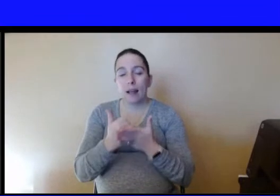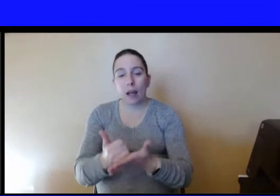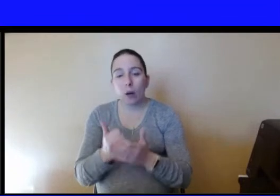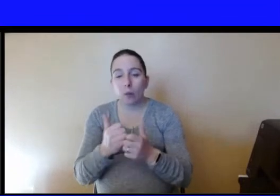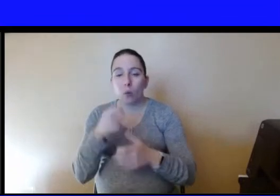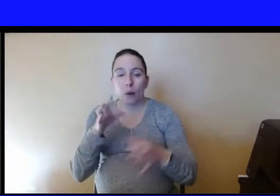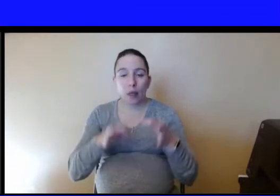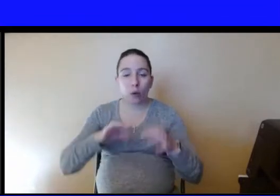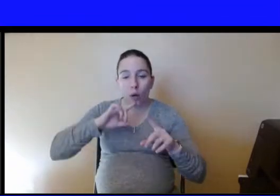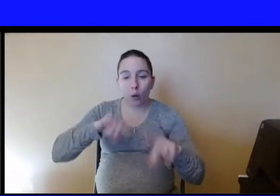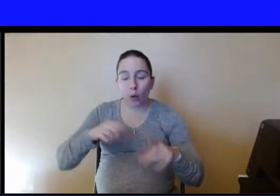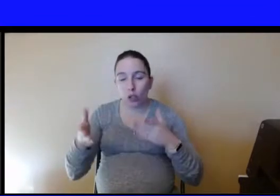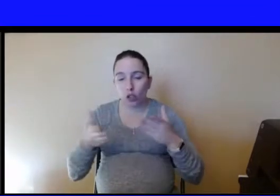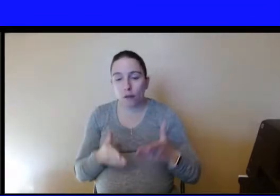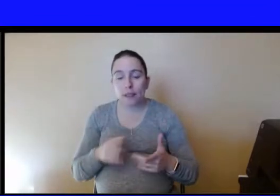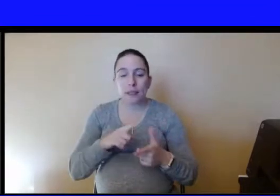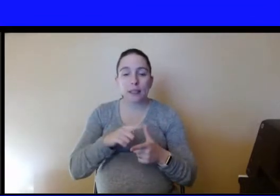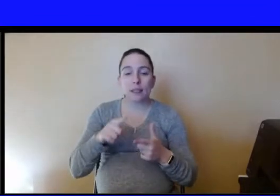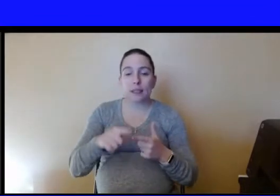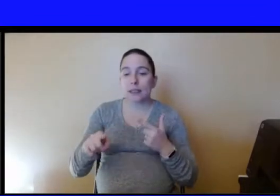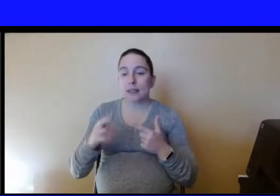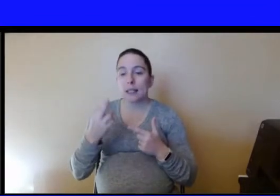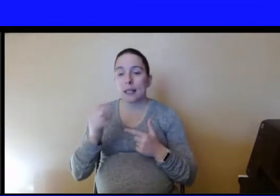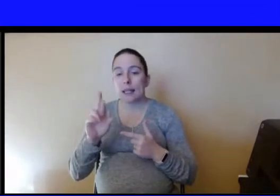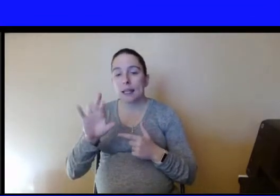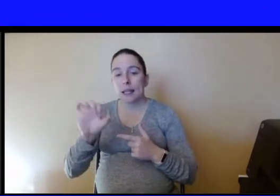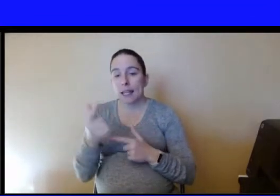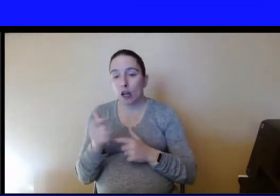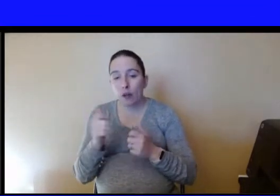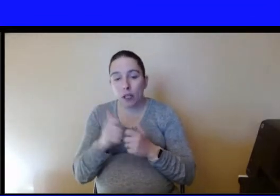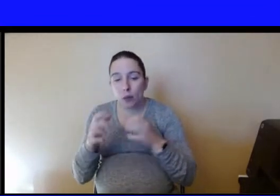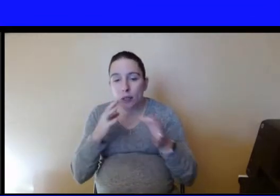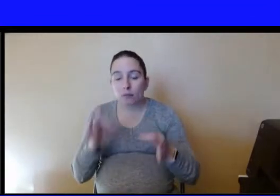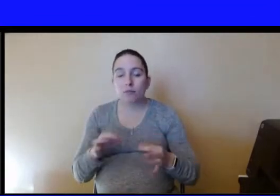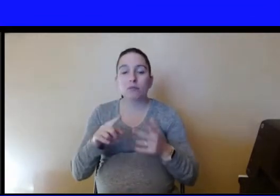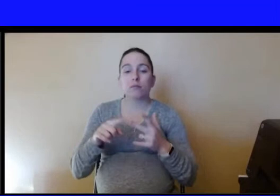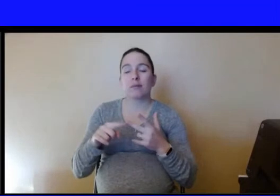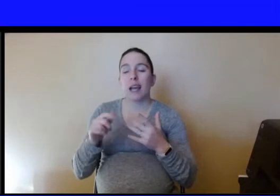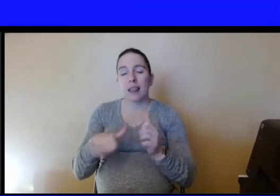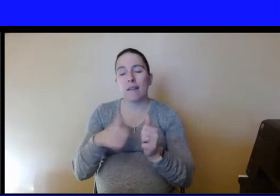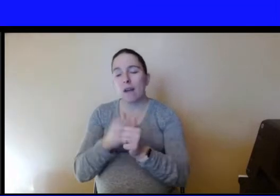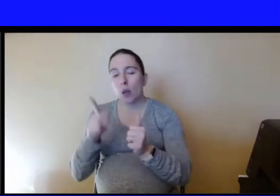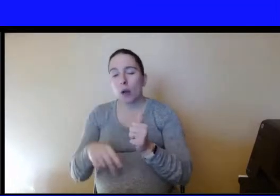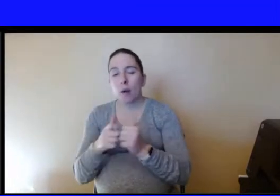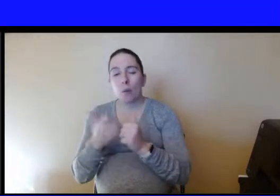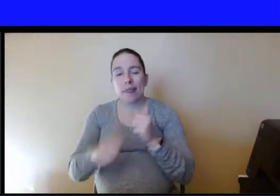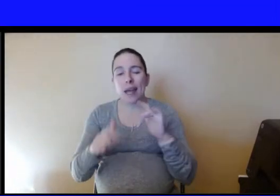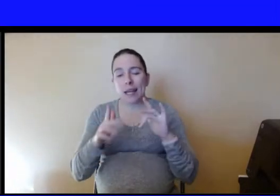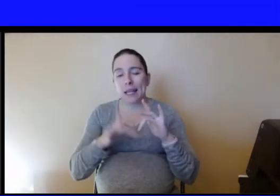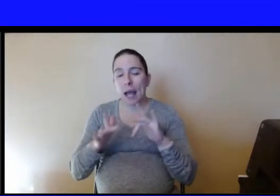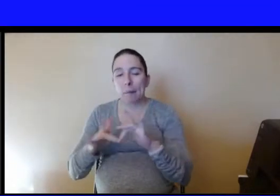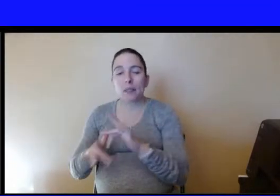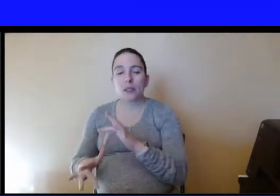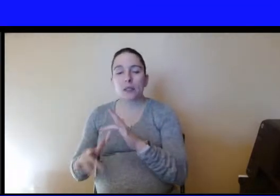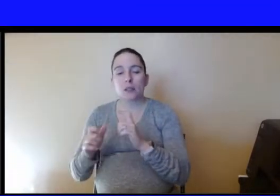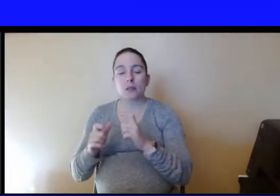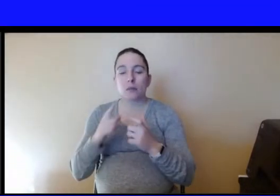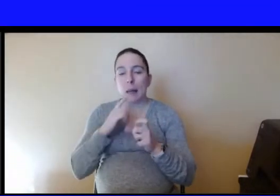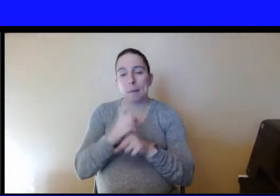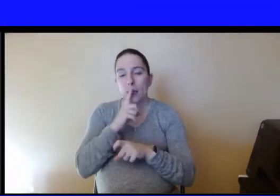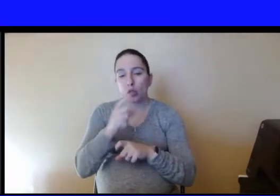agencies who have never worked with managed care. They suddenly need to submit claims and they need to kind of figure out